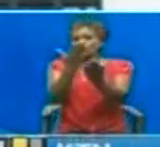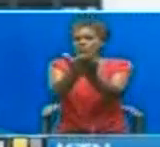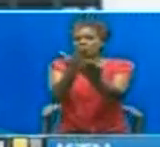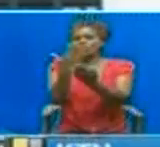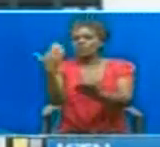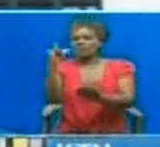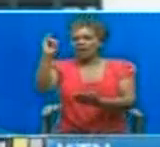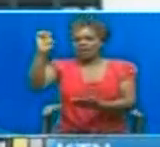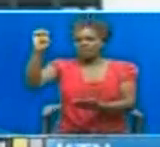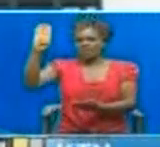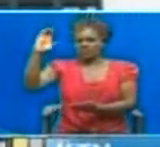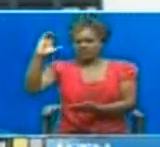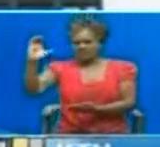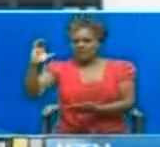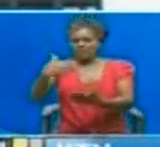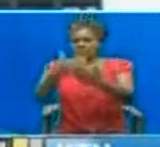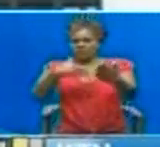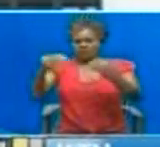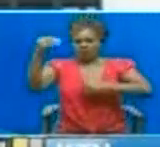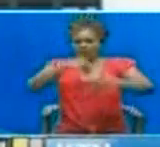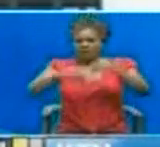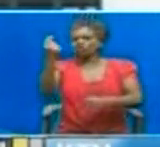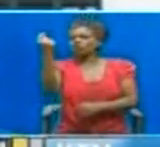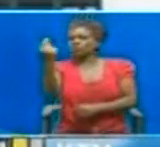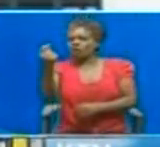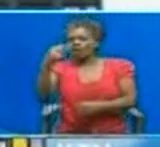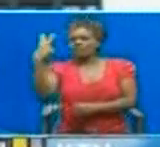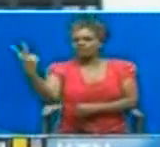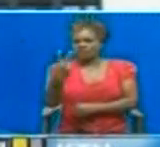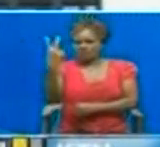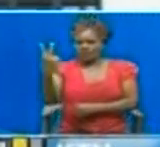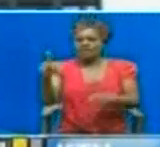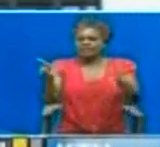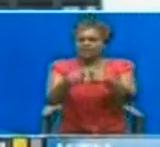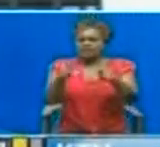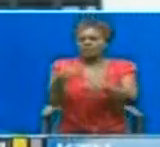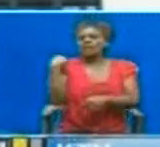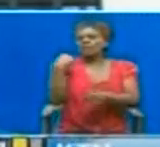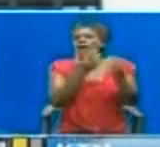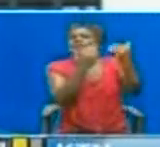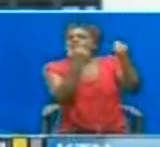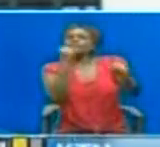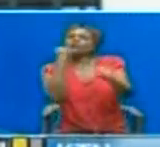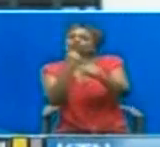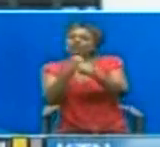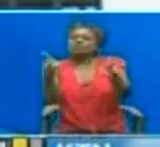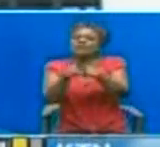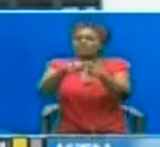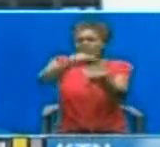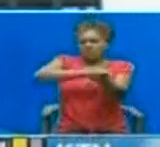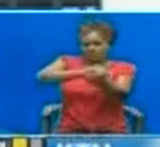to the IEBC here in Homa Bay ahead of the senatorial by-election to be held in February. A similar number is expected to do the same on